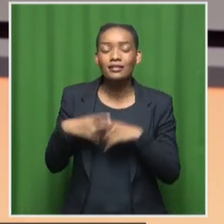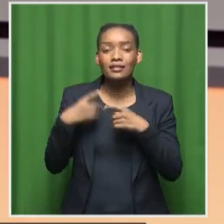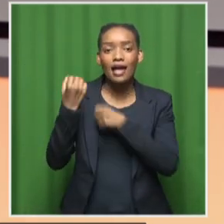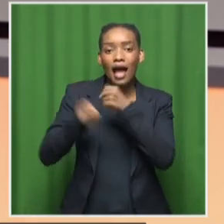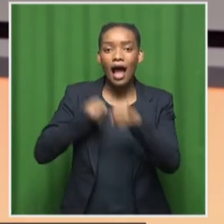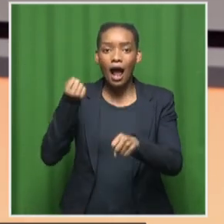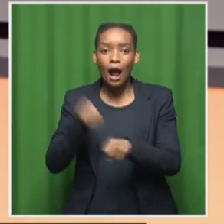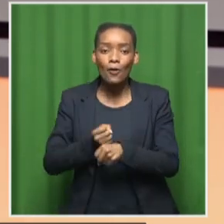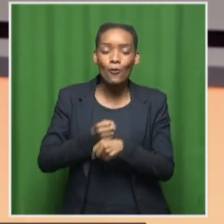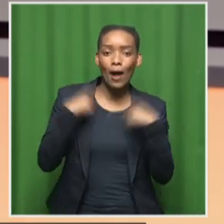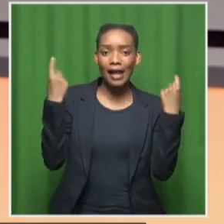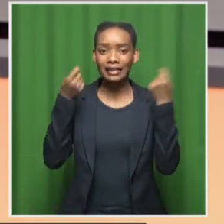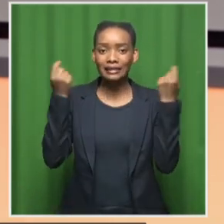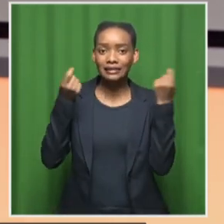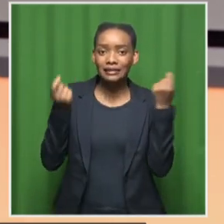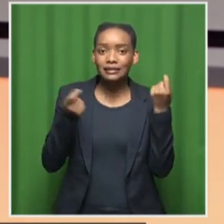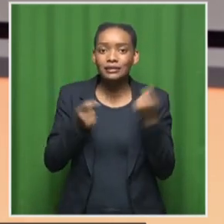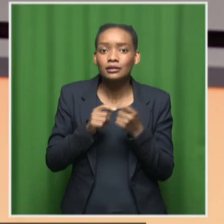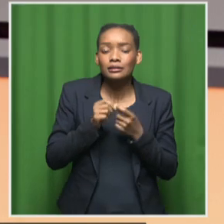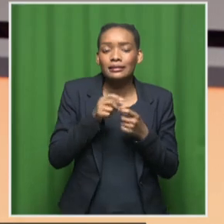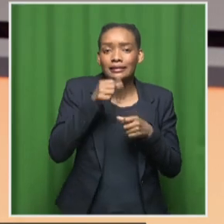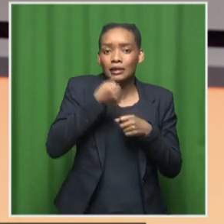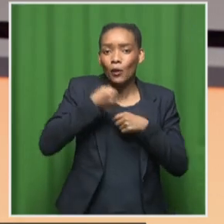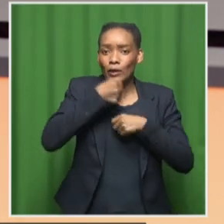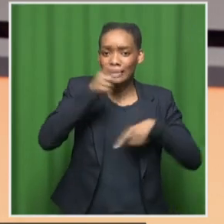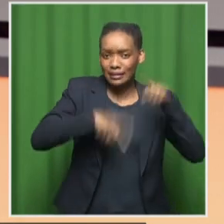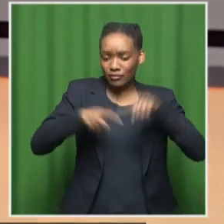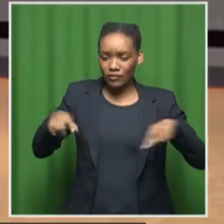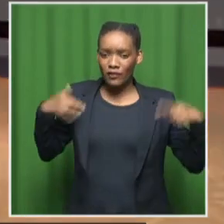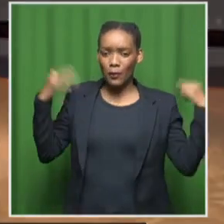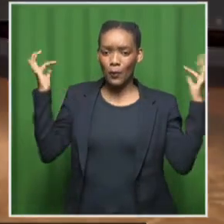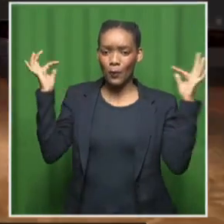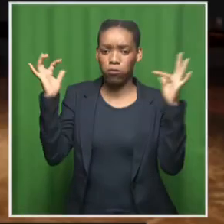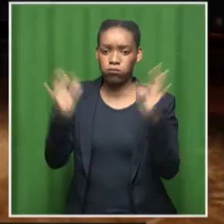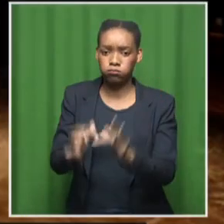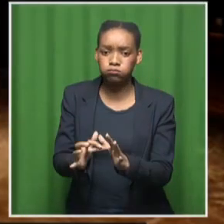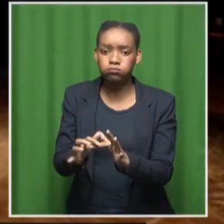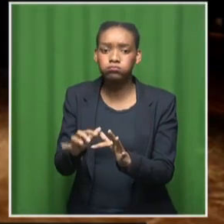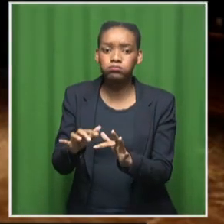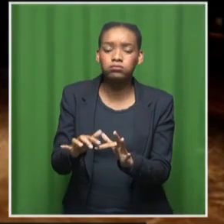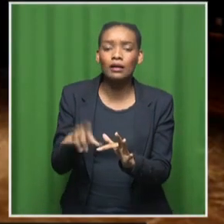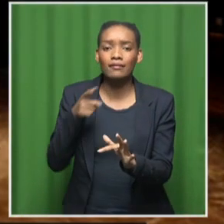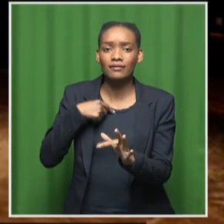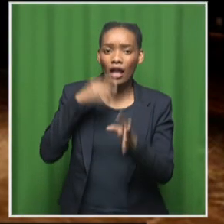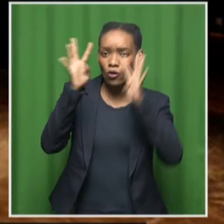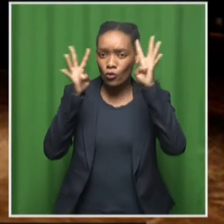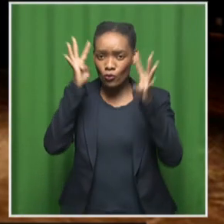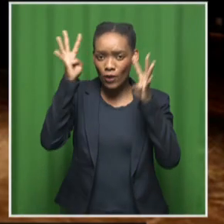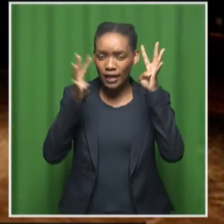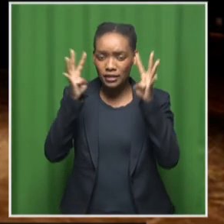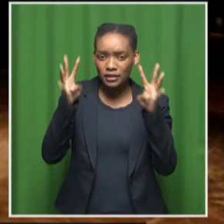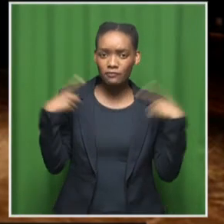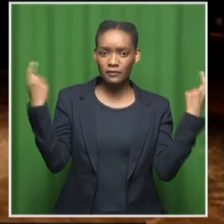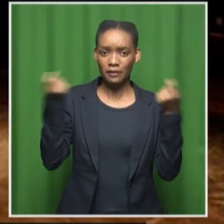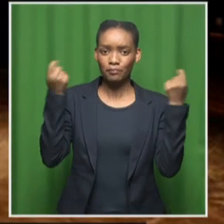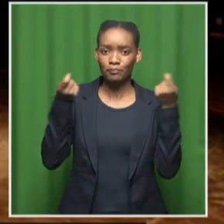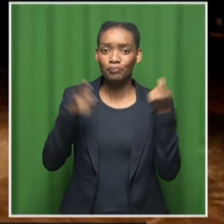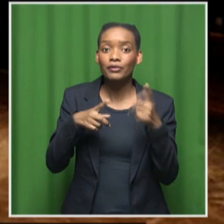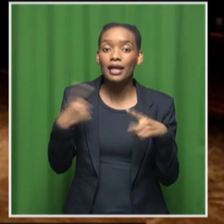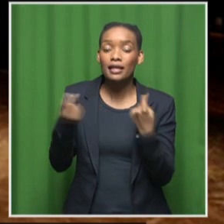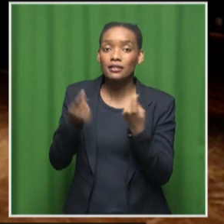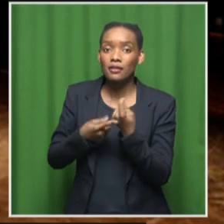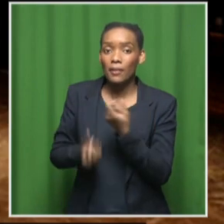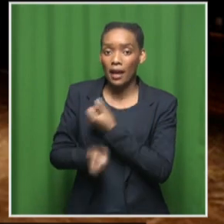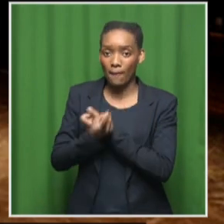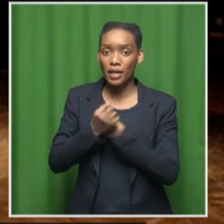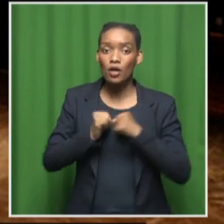extravaganza unites artists from all walks of life, celebrating artistic brilliance and creative excellence. The festival will take place this August,